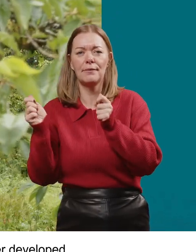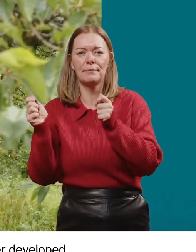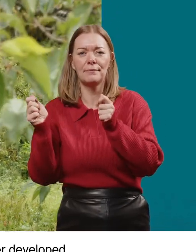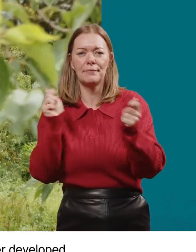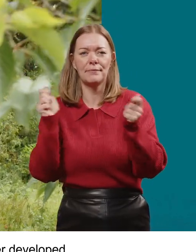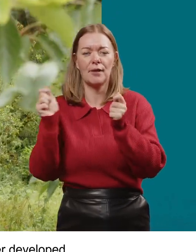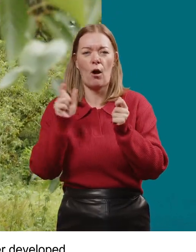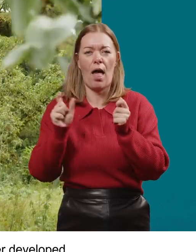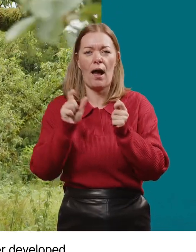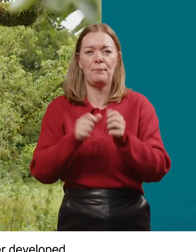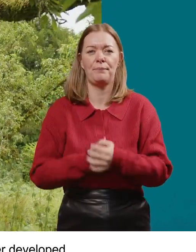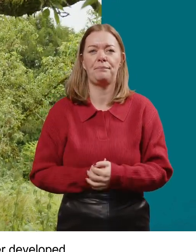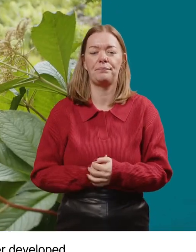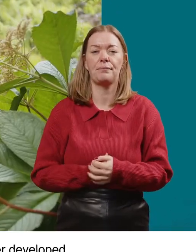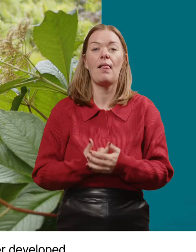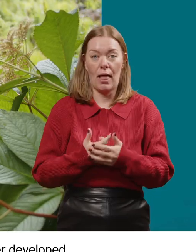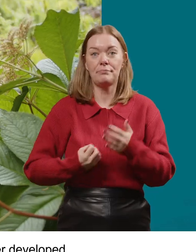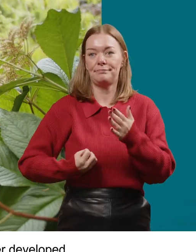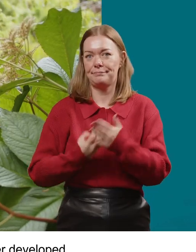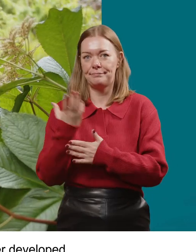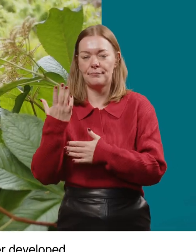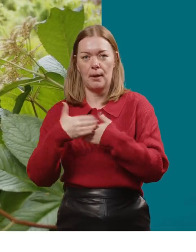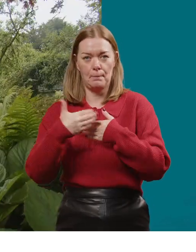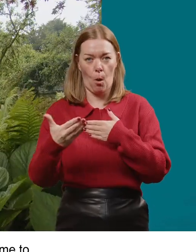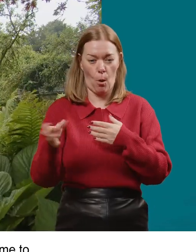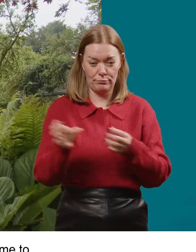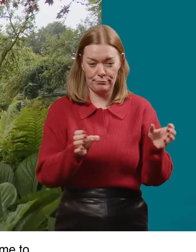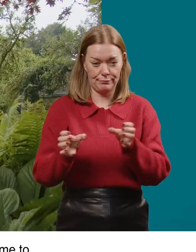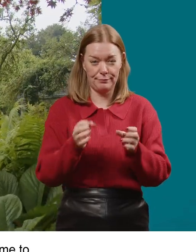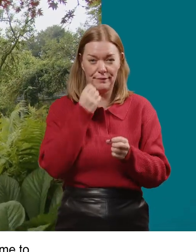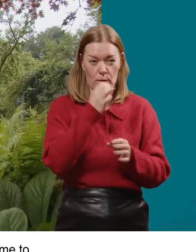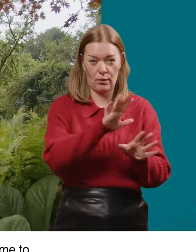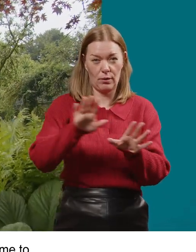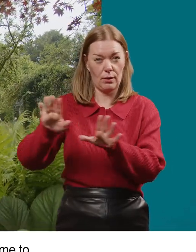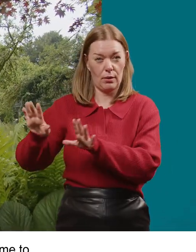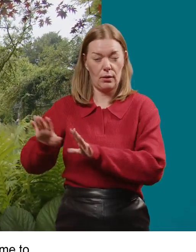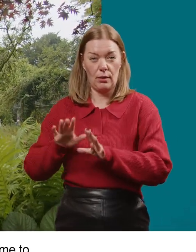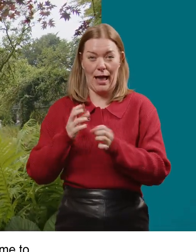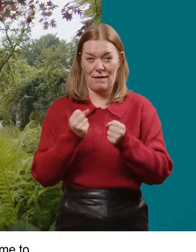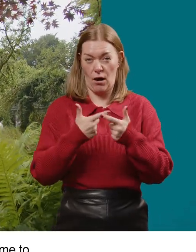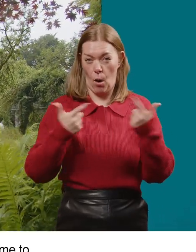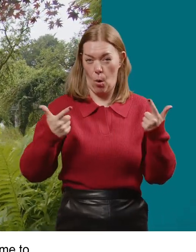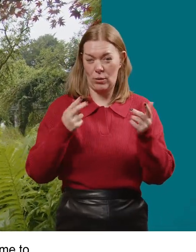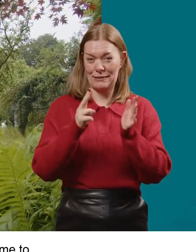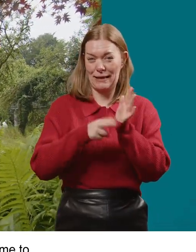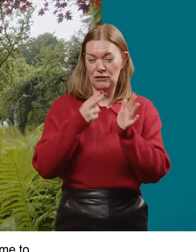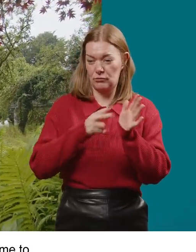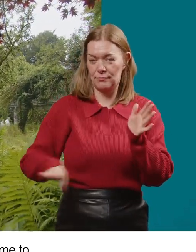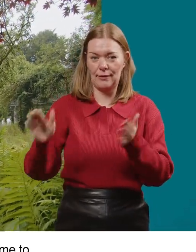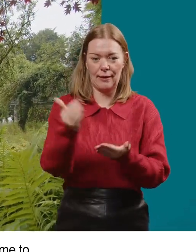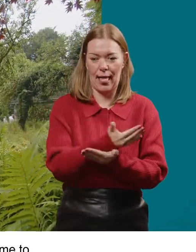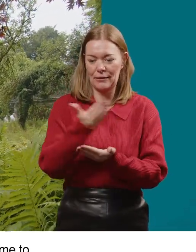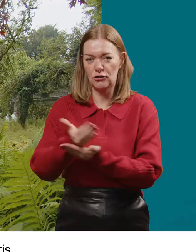Later on, the garden was further developed and more ferns were added. In fact, the garden is home to 4 national collections of